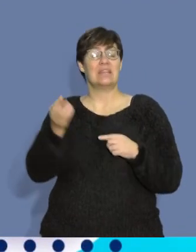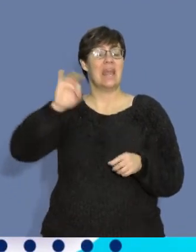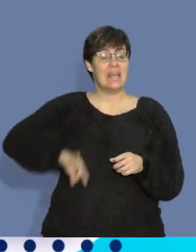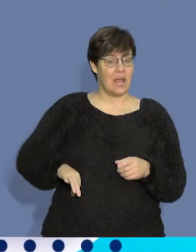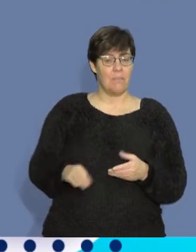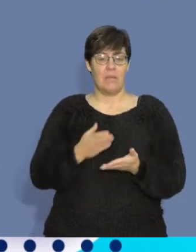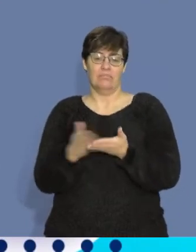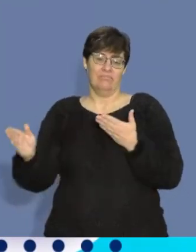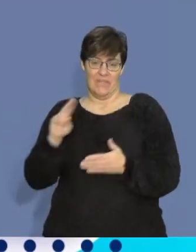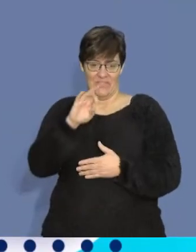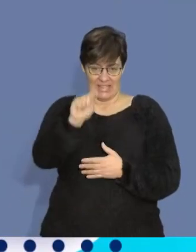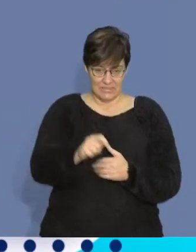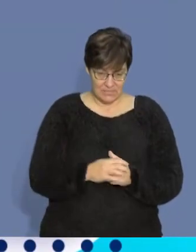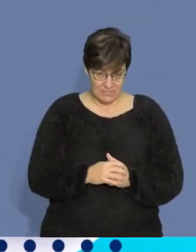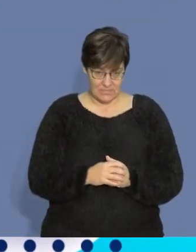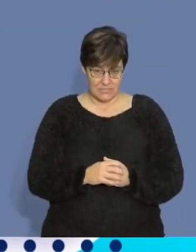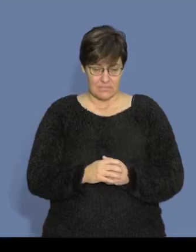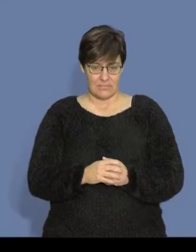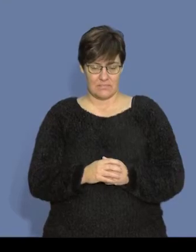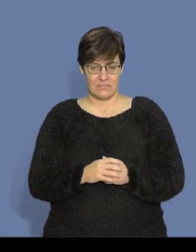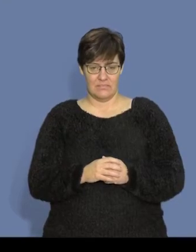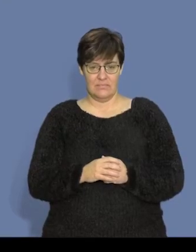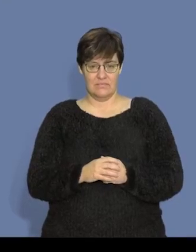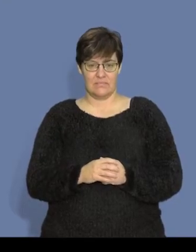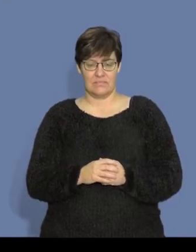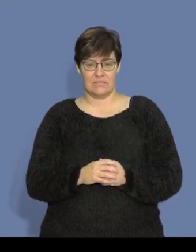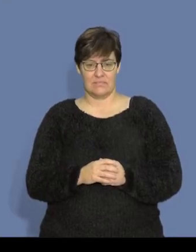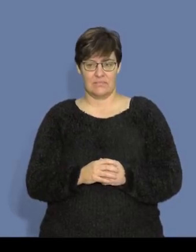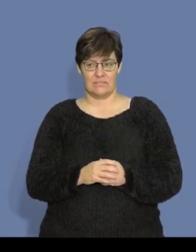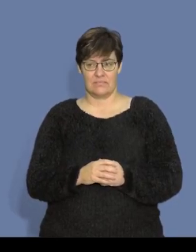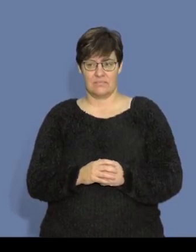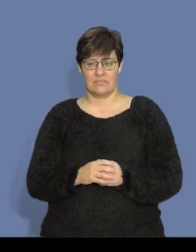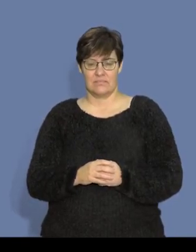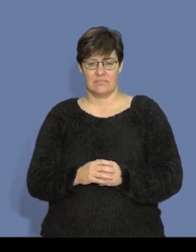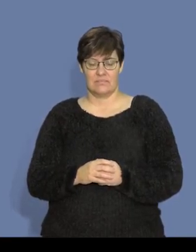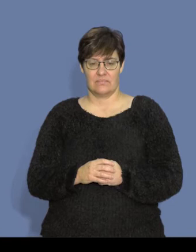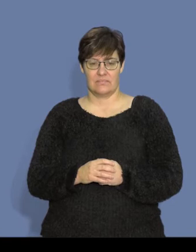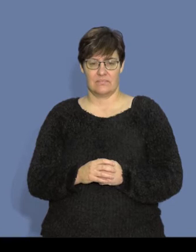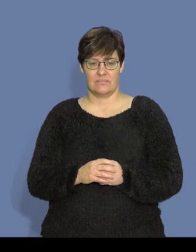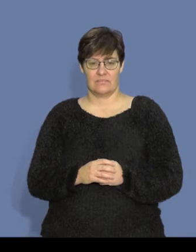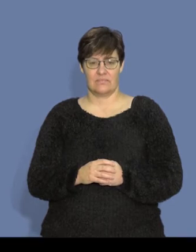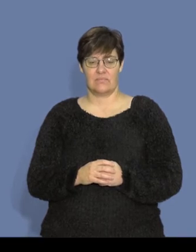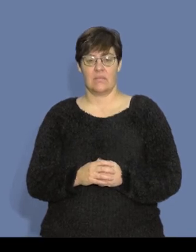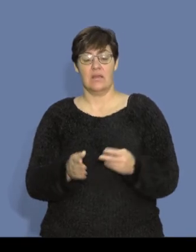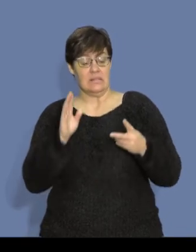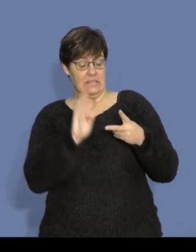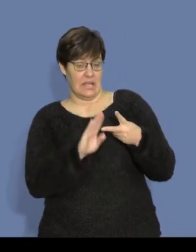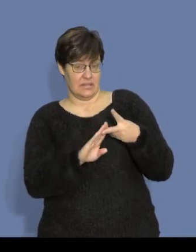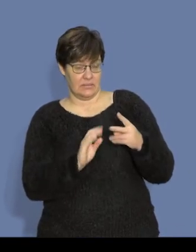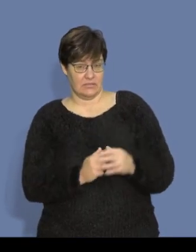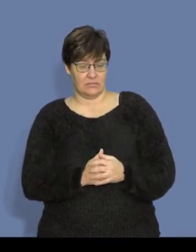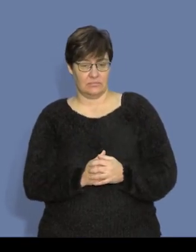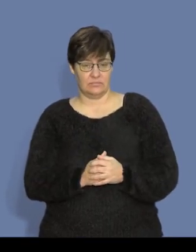output? Definitely you can see that that does not feature as far as my VAT calculation is concerned. Number